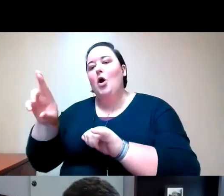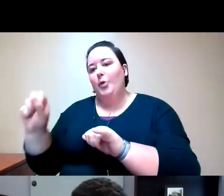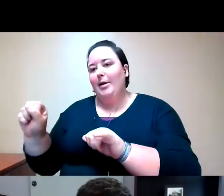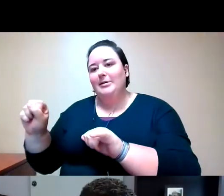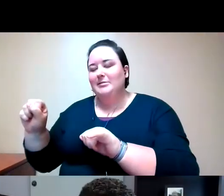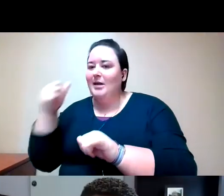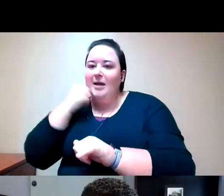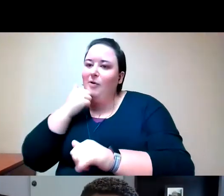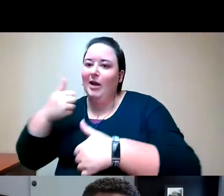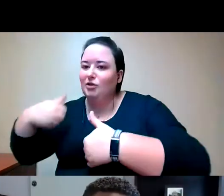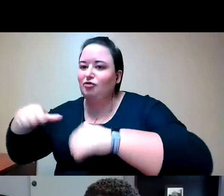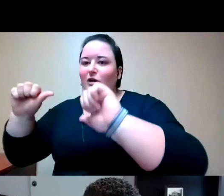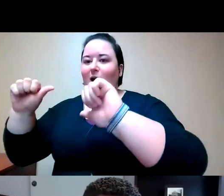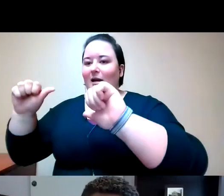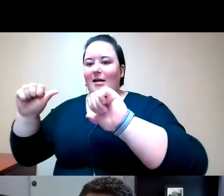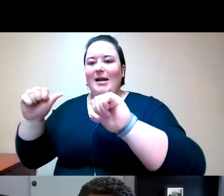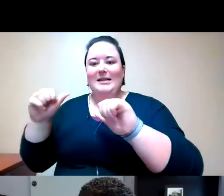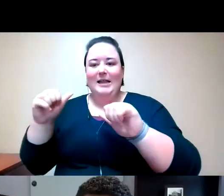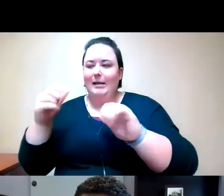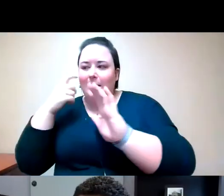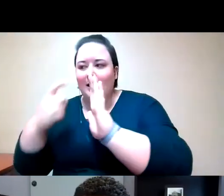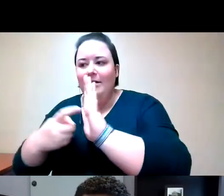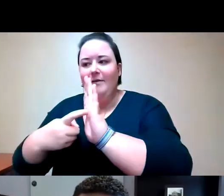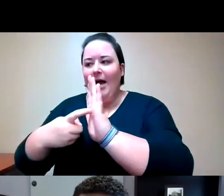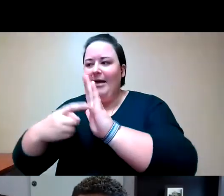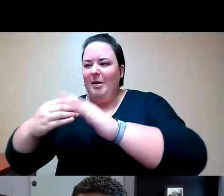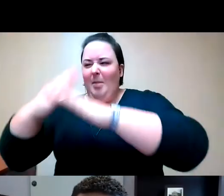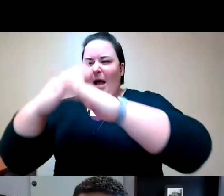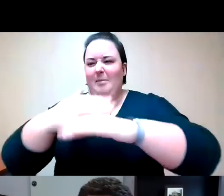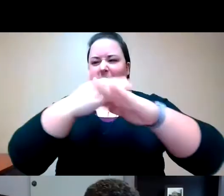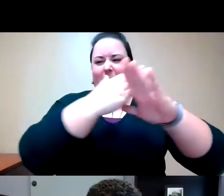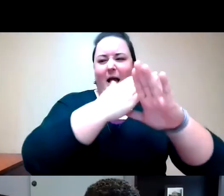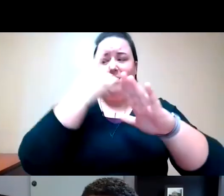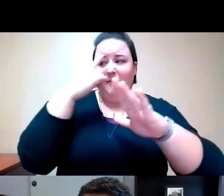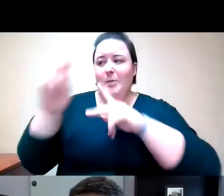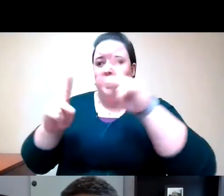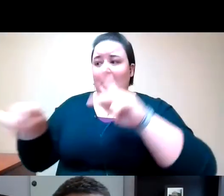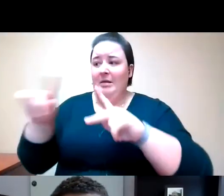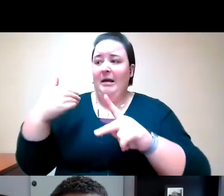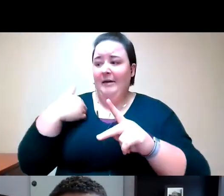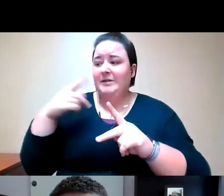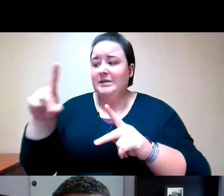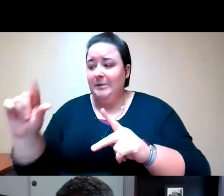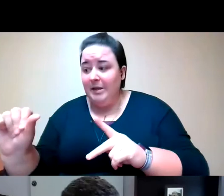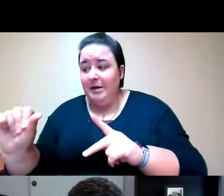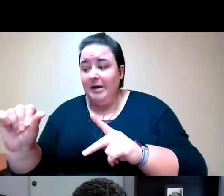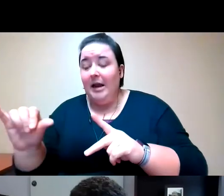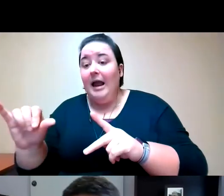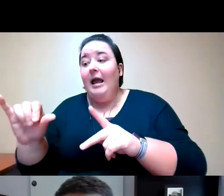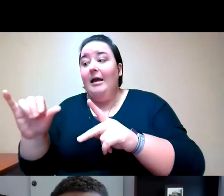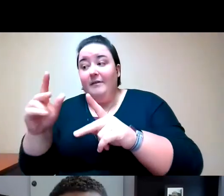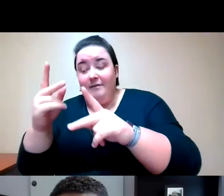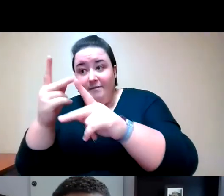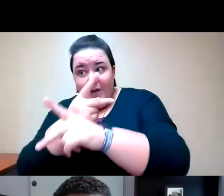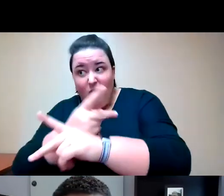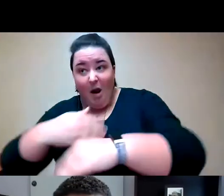out how we can then identify the disability-related barriers that people have and provide them with the resources to then be active